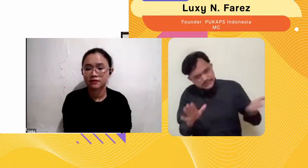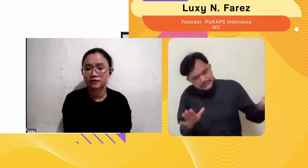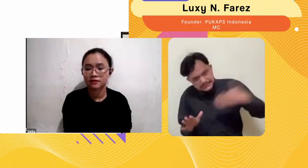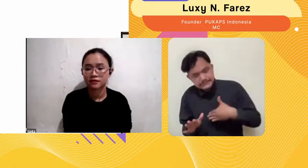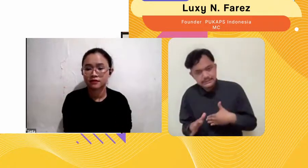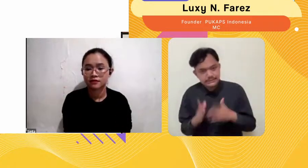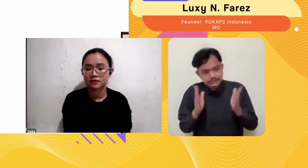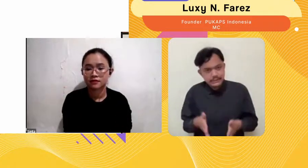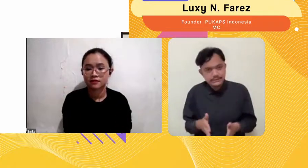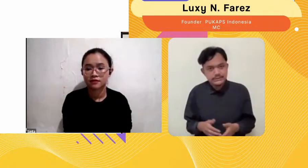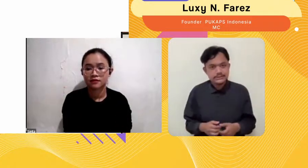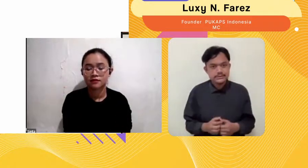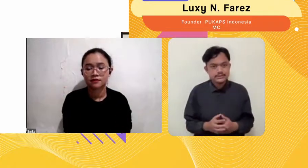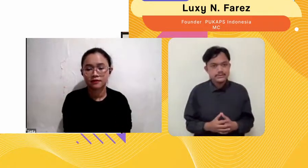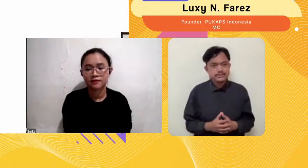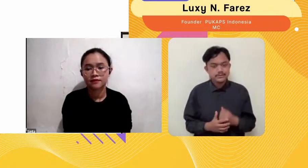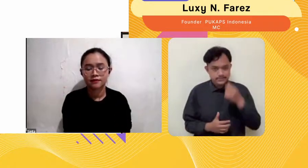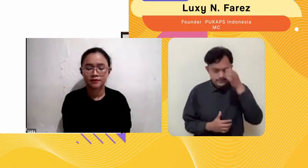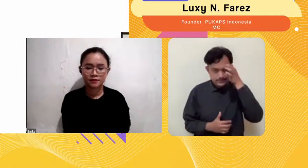Okay.